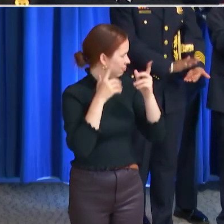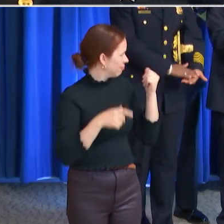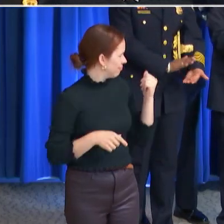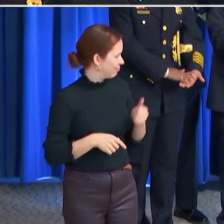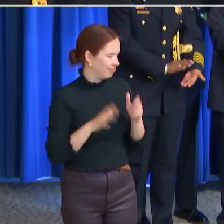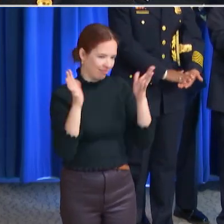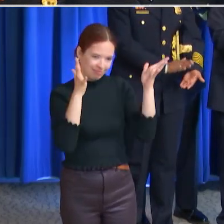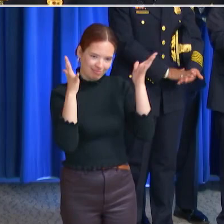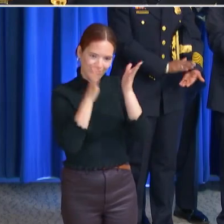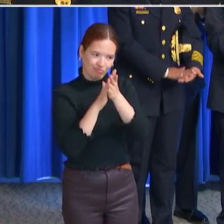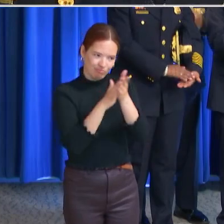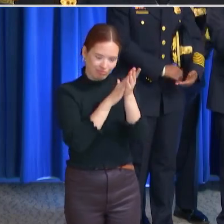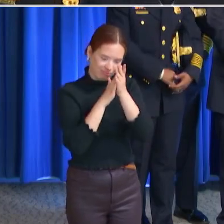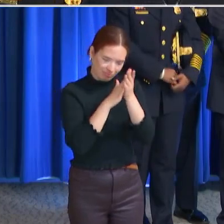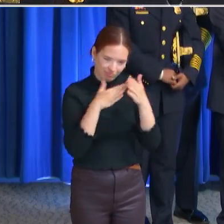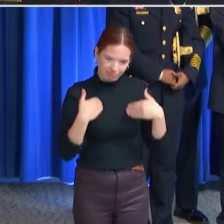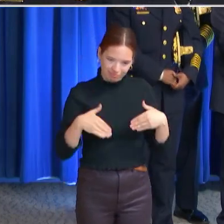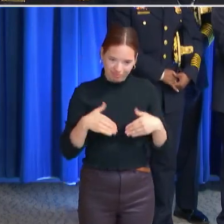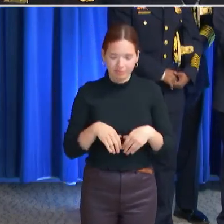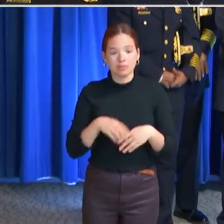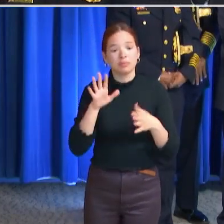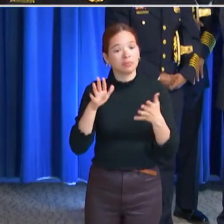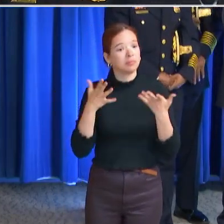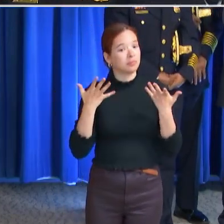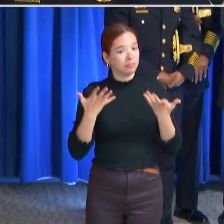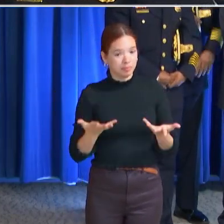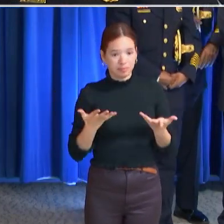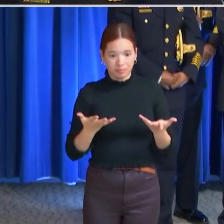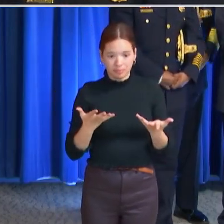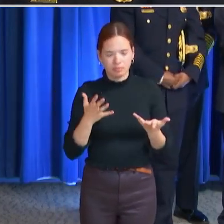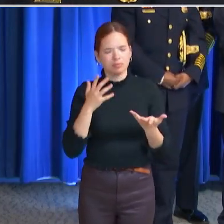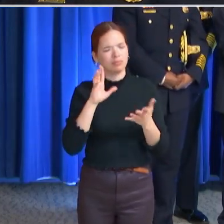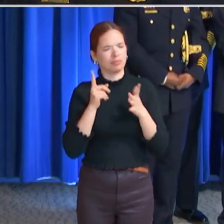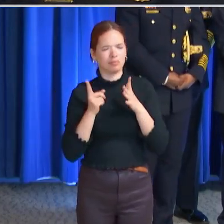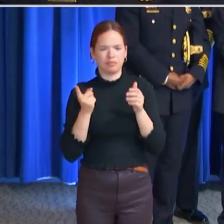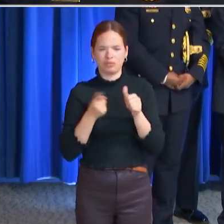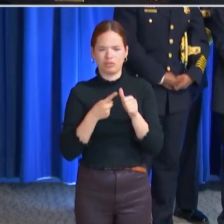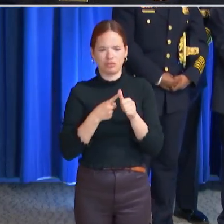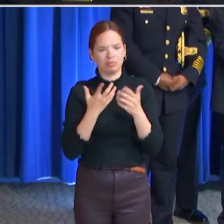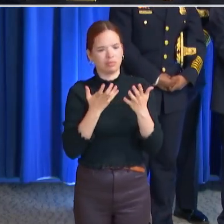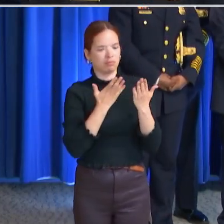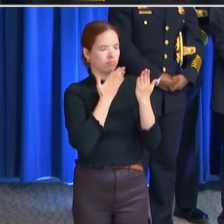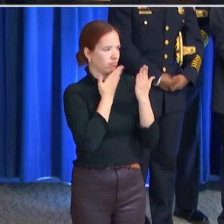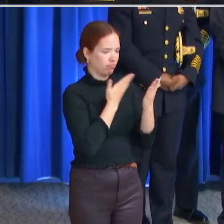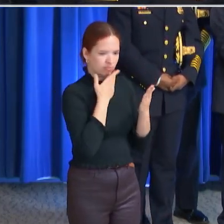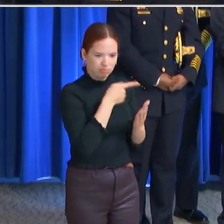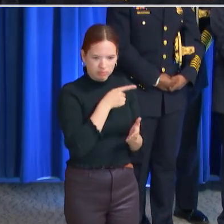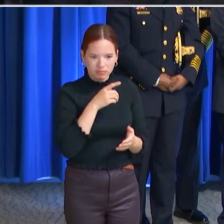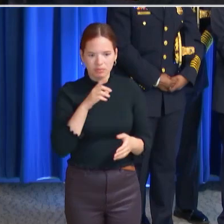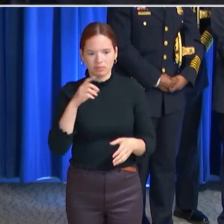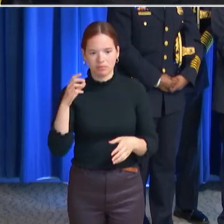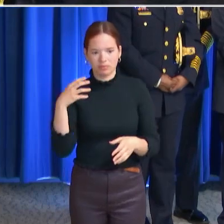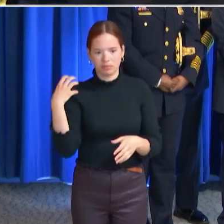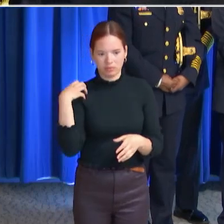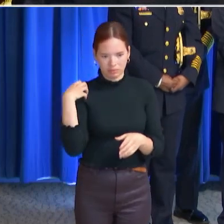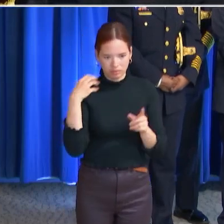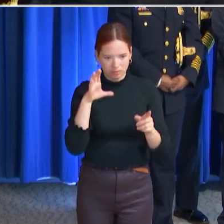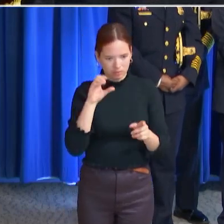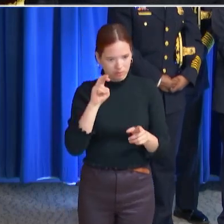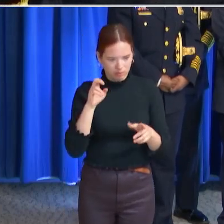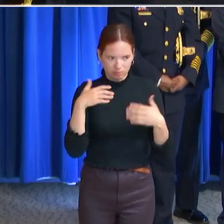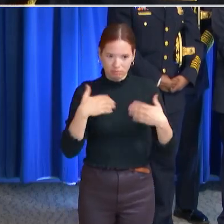I want to start by thanking Chief Conti for 33 years